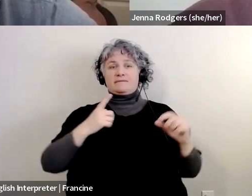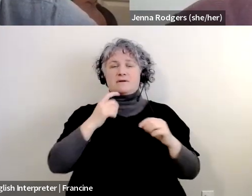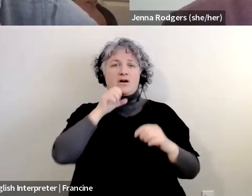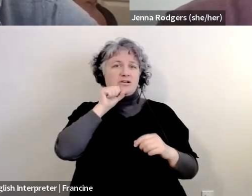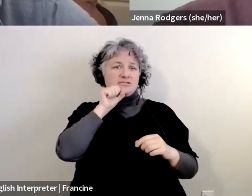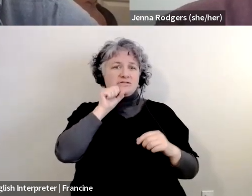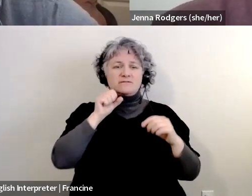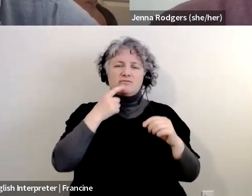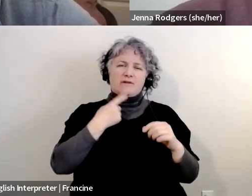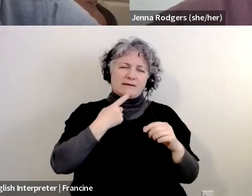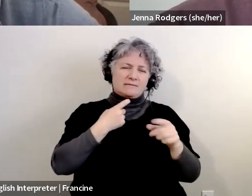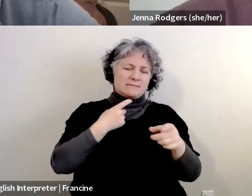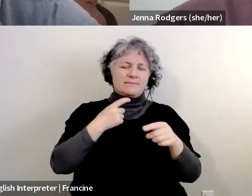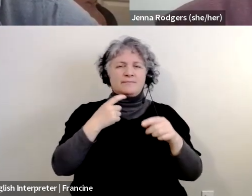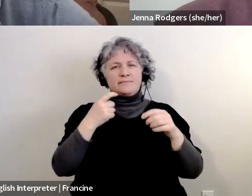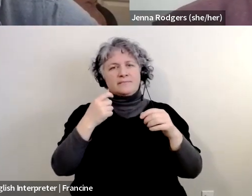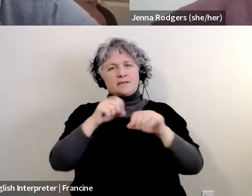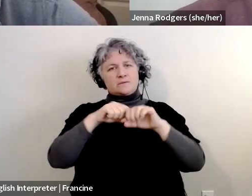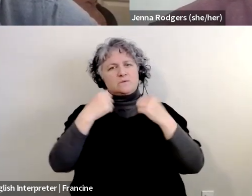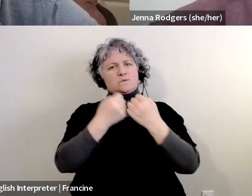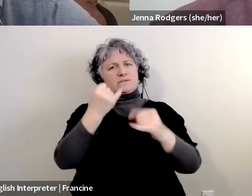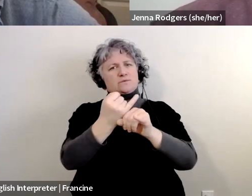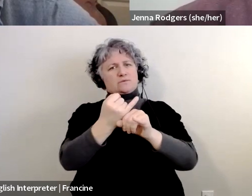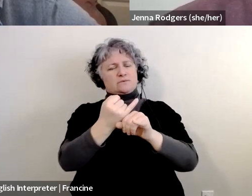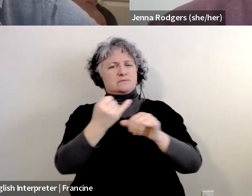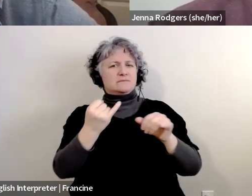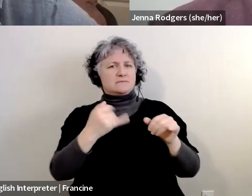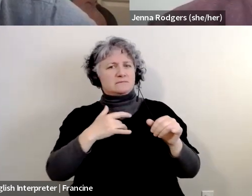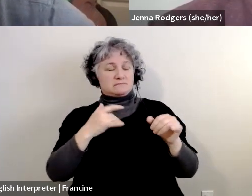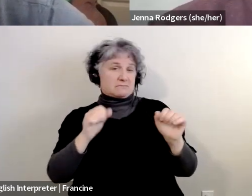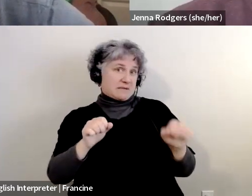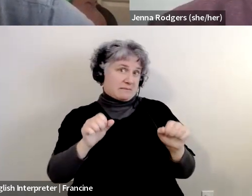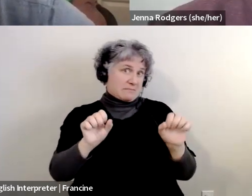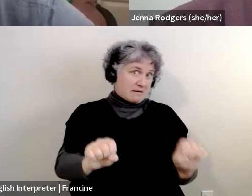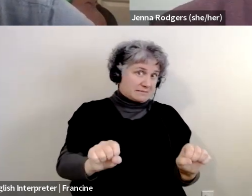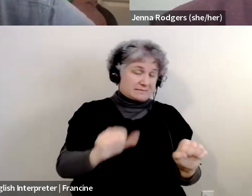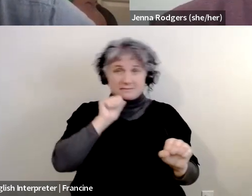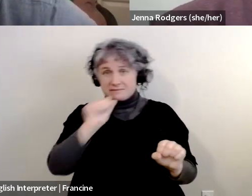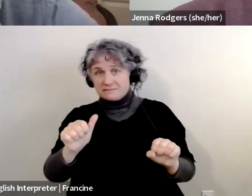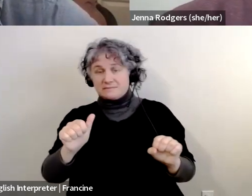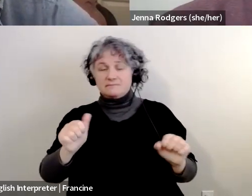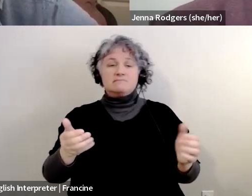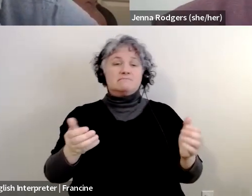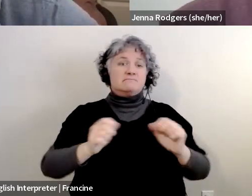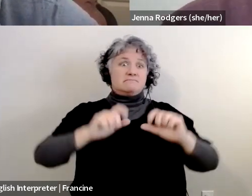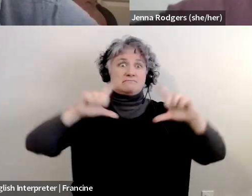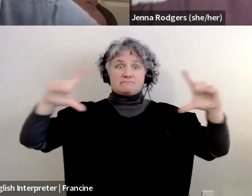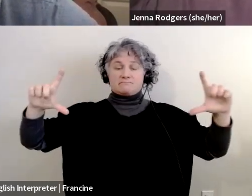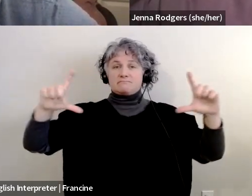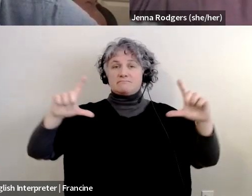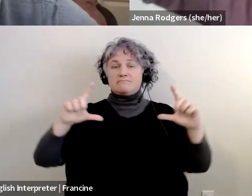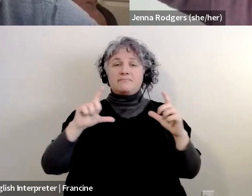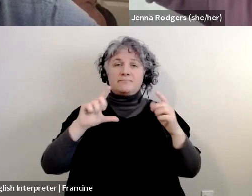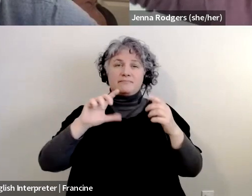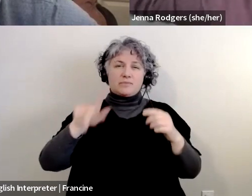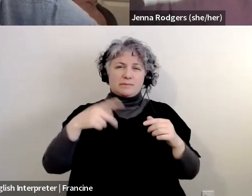could be like, a theater that you feel very comfortable working at, or a venue, or with a group of people. And then